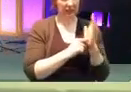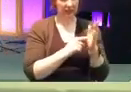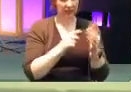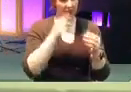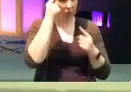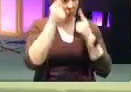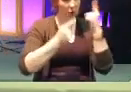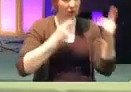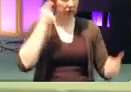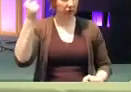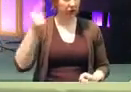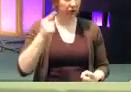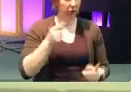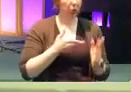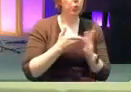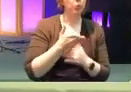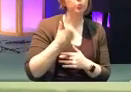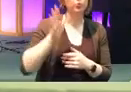servant Jesus.